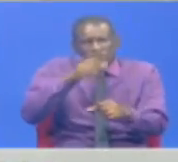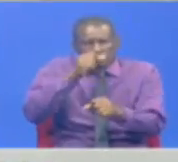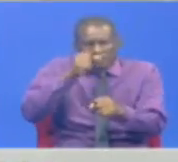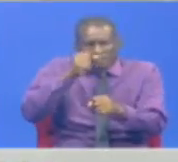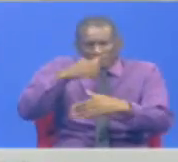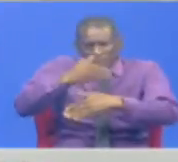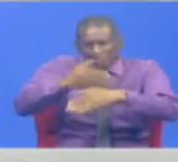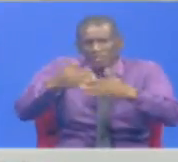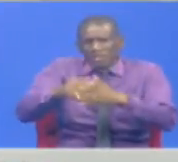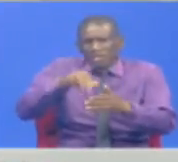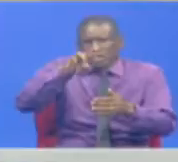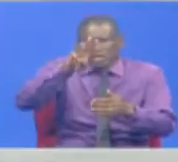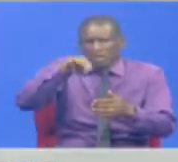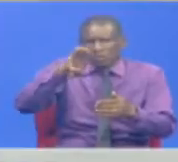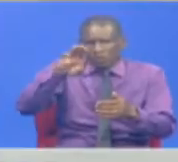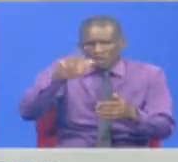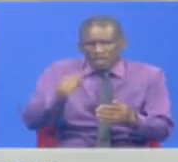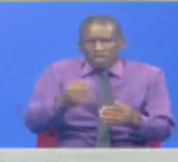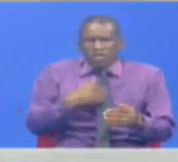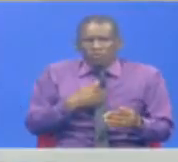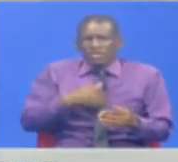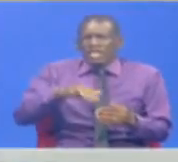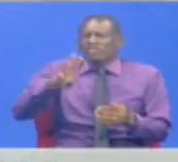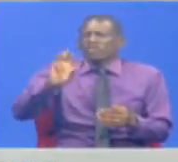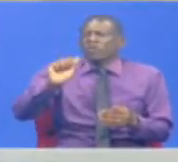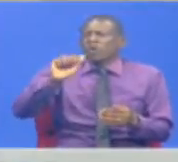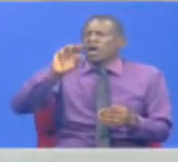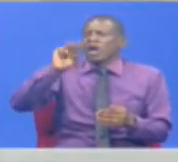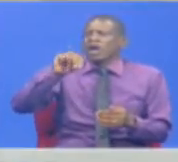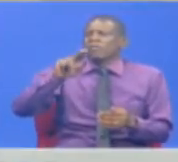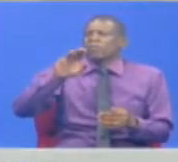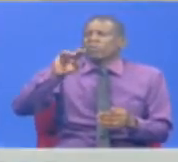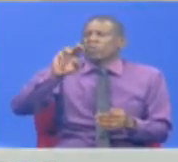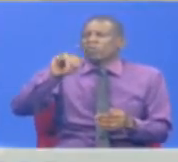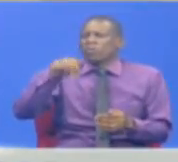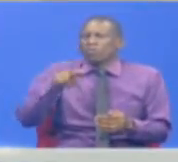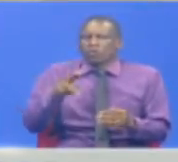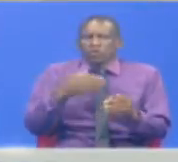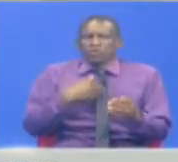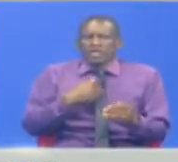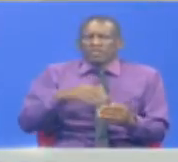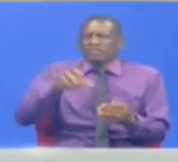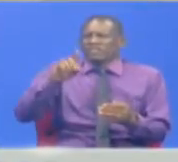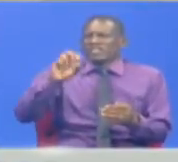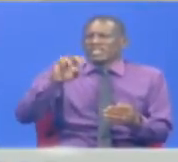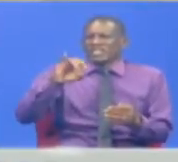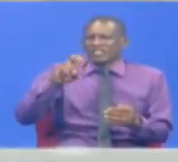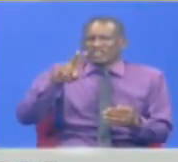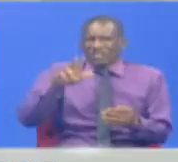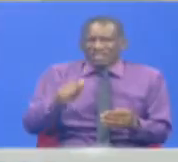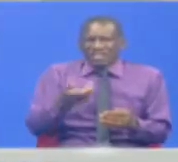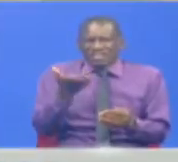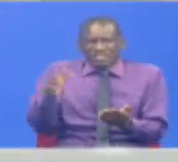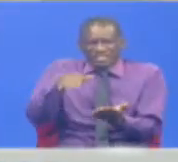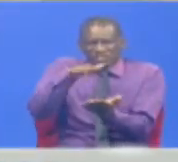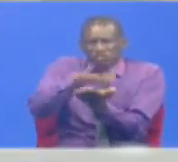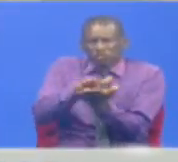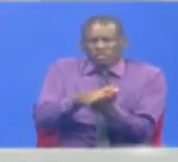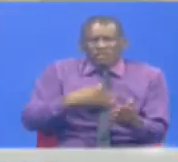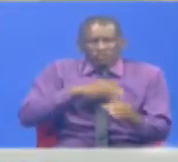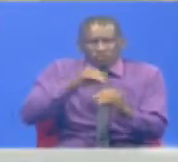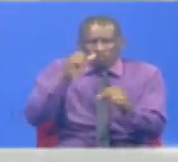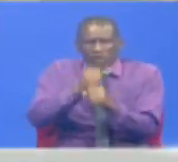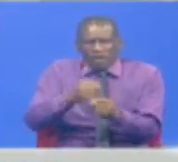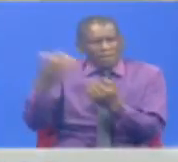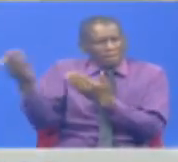na nguka, tuko na wamumu, tuko na karaba, tuko na dhiba. Hii stores hazina kazi. Lete factory